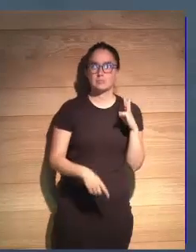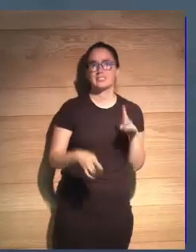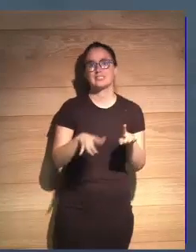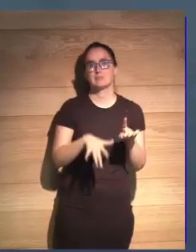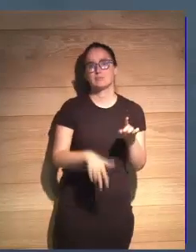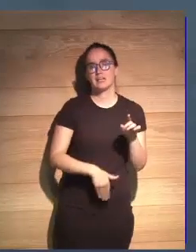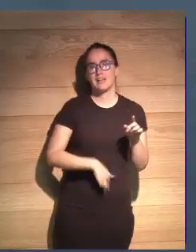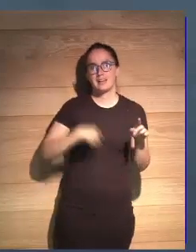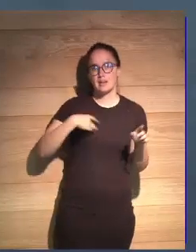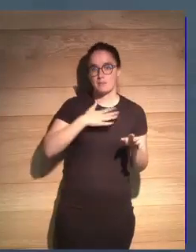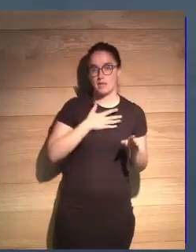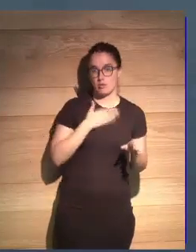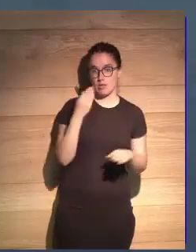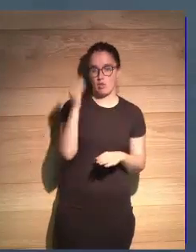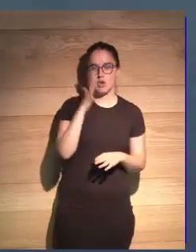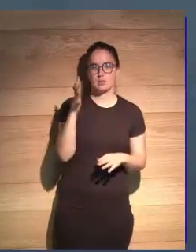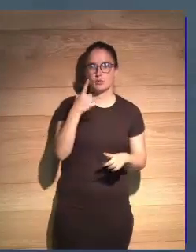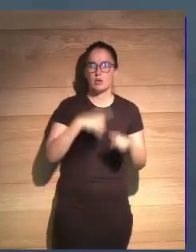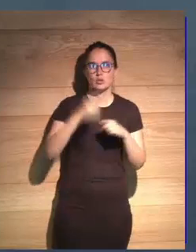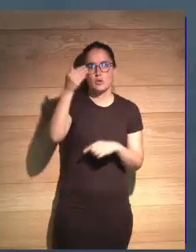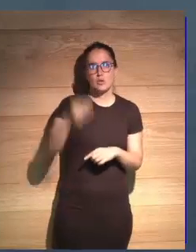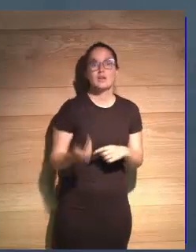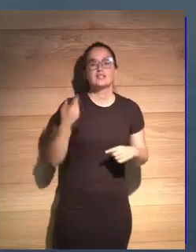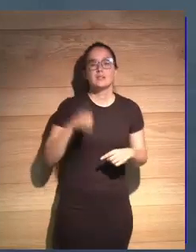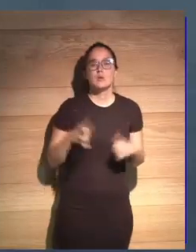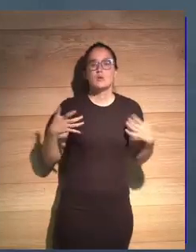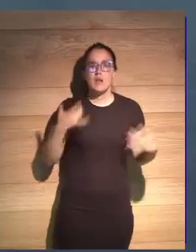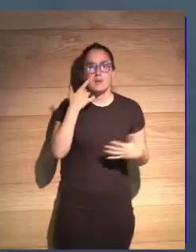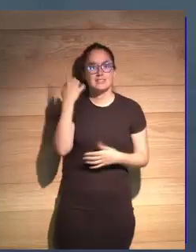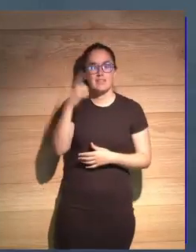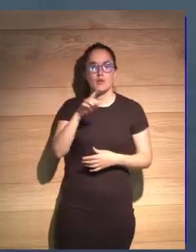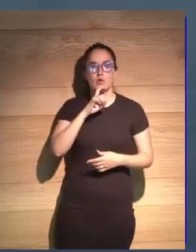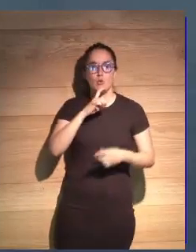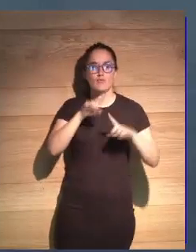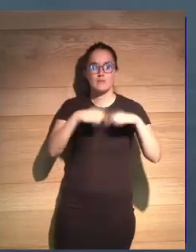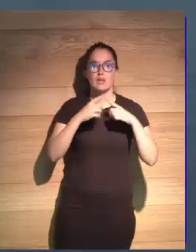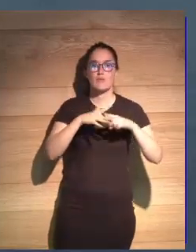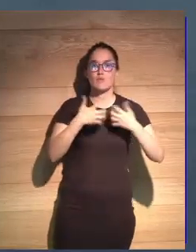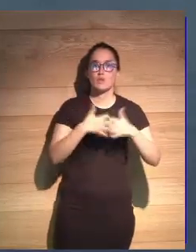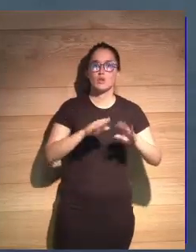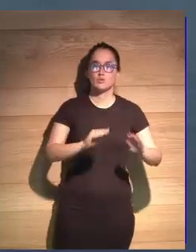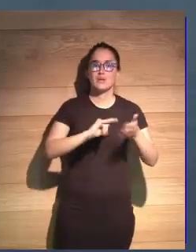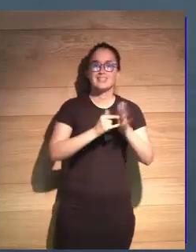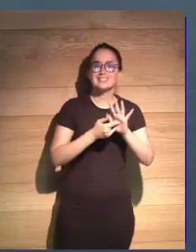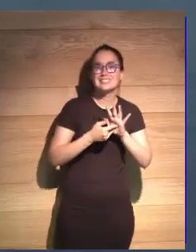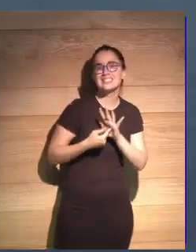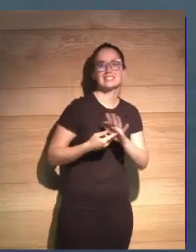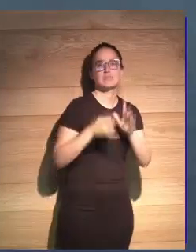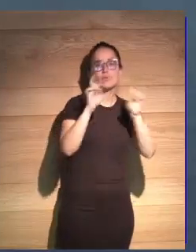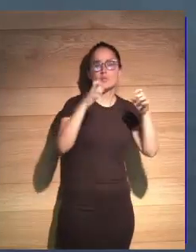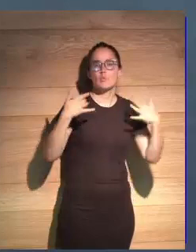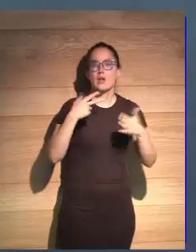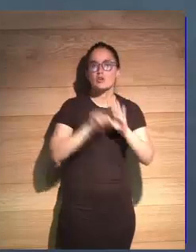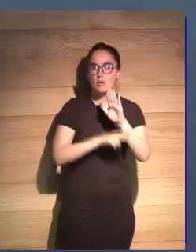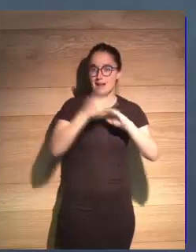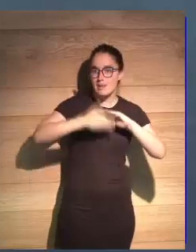dealing with social situations with teenagers. It's also very important to see how the family works out,